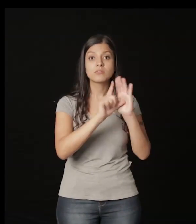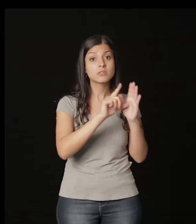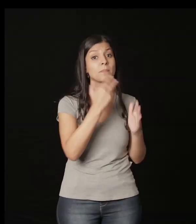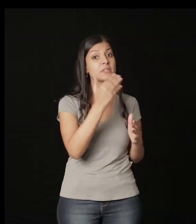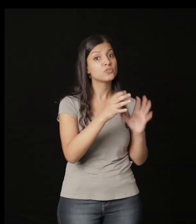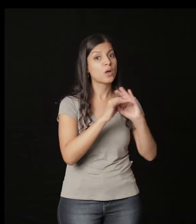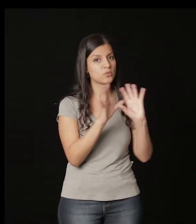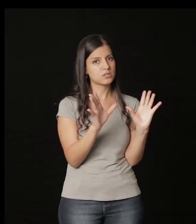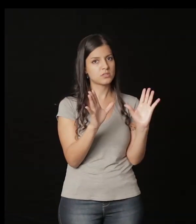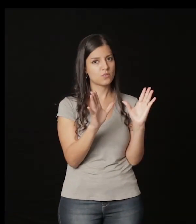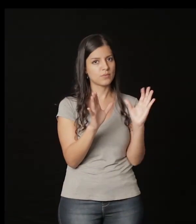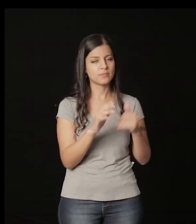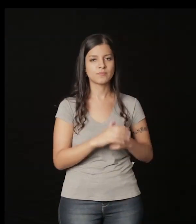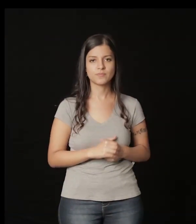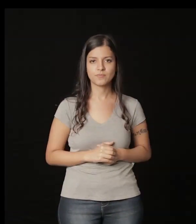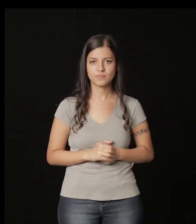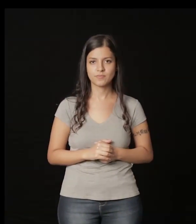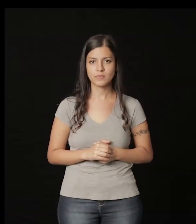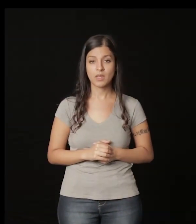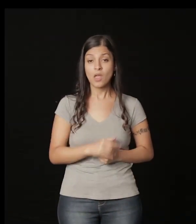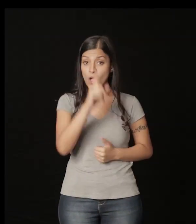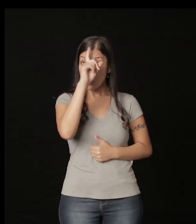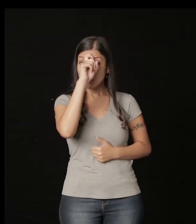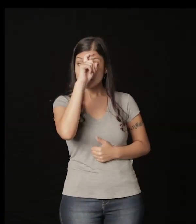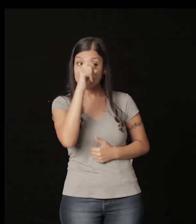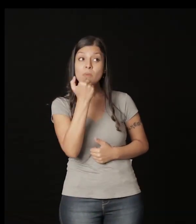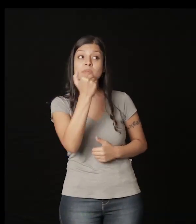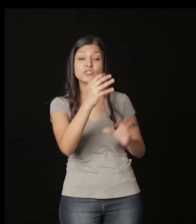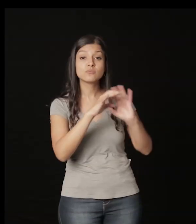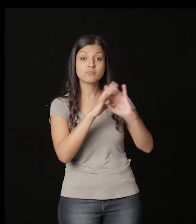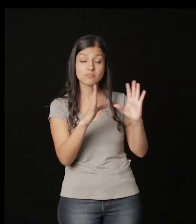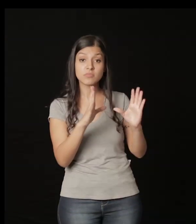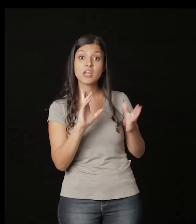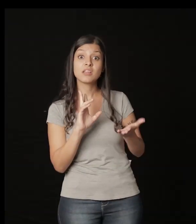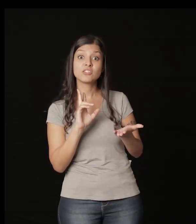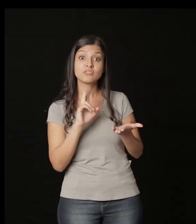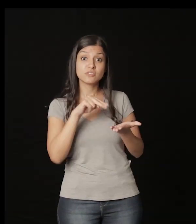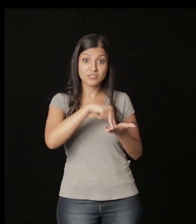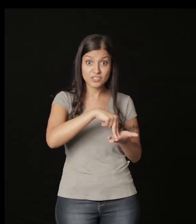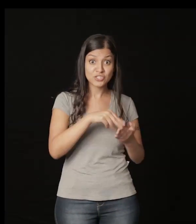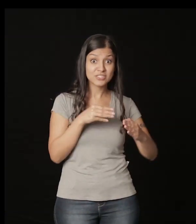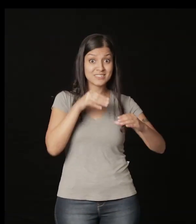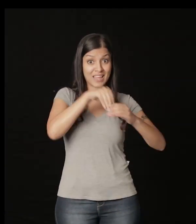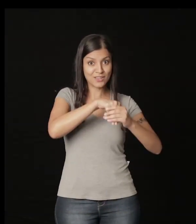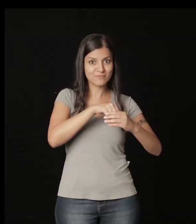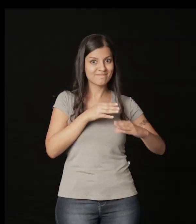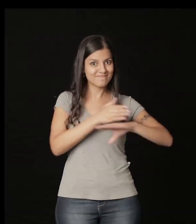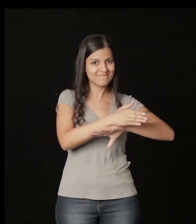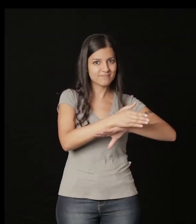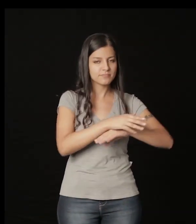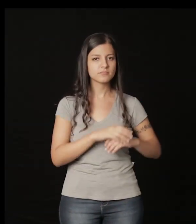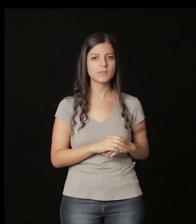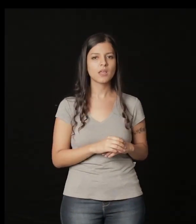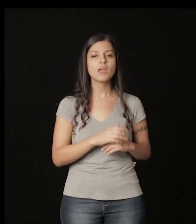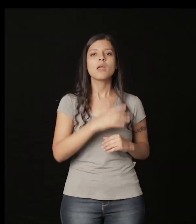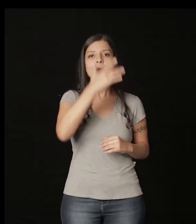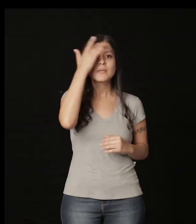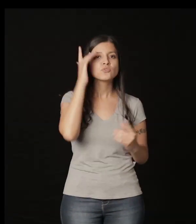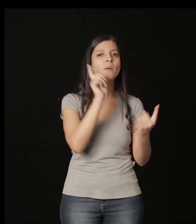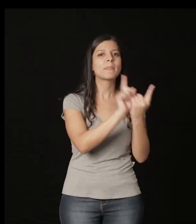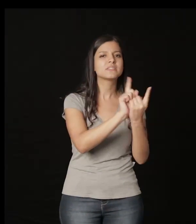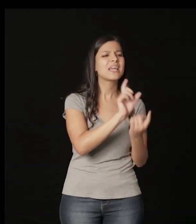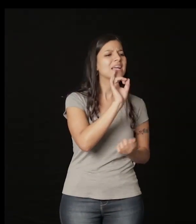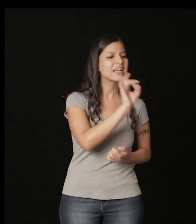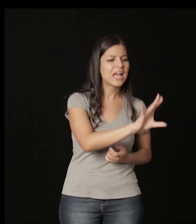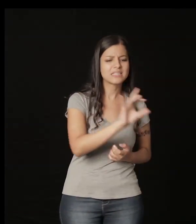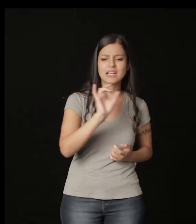We asked the hospital, we got access to the hospital. Then once we were inside, we asked the patients, each one by one, can we take a